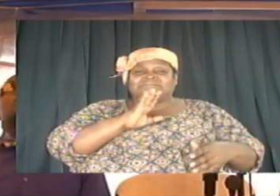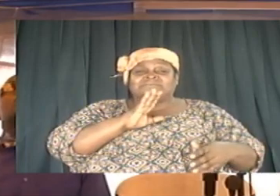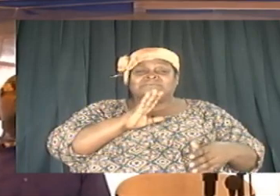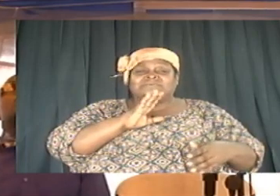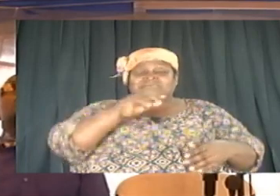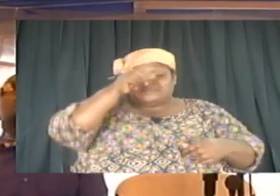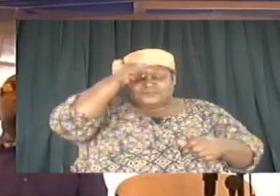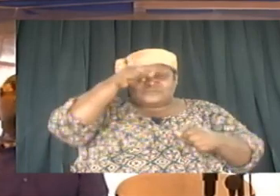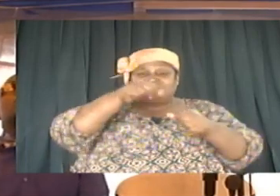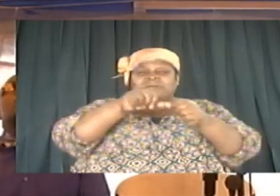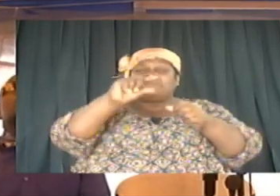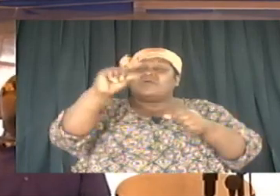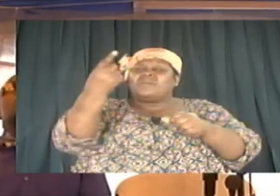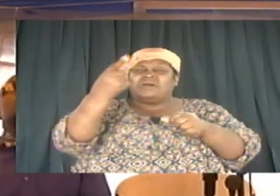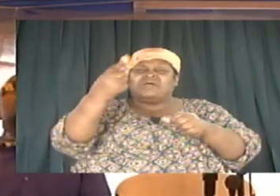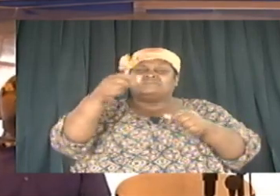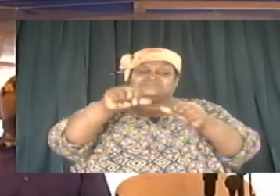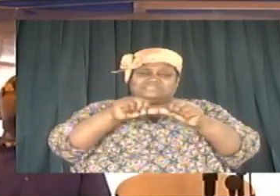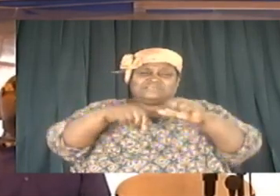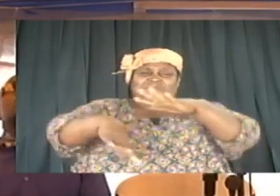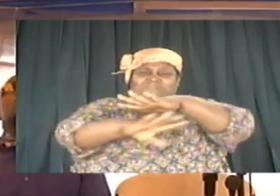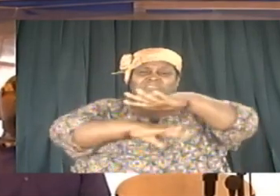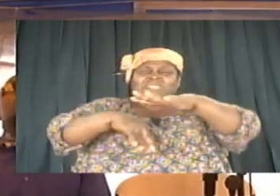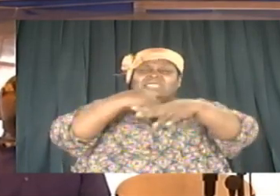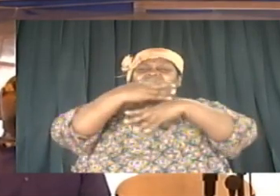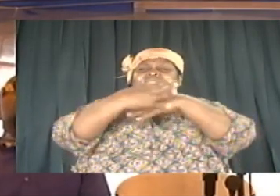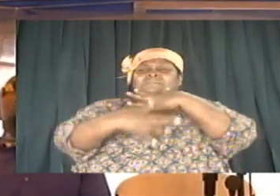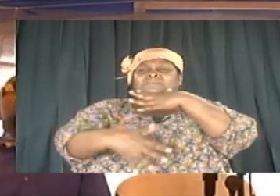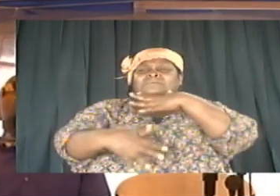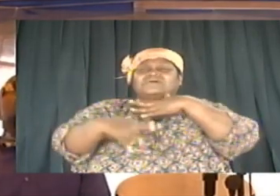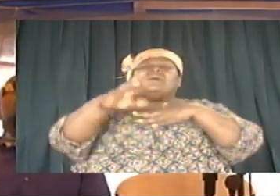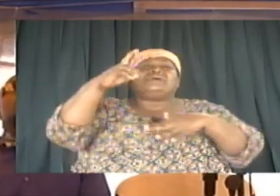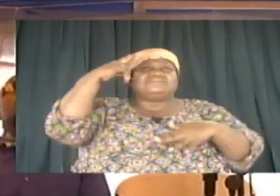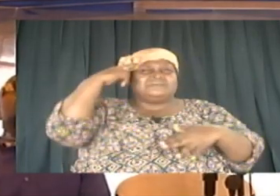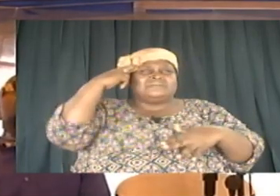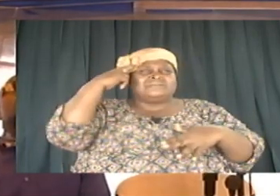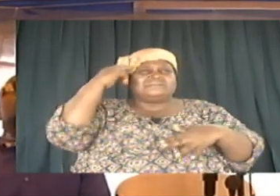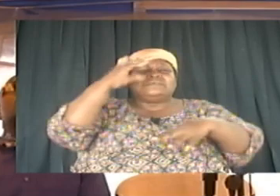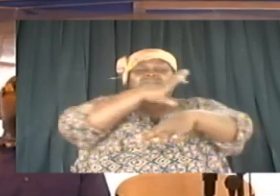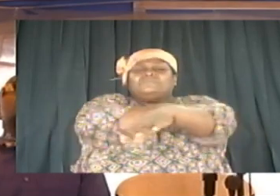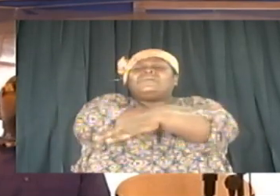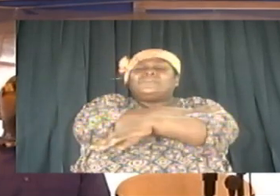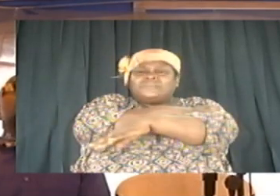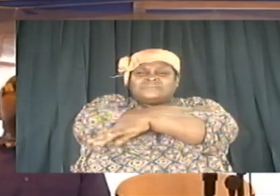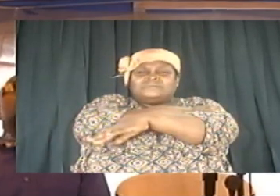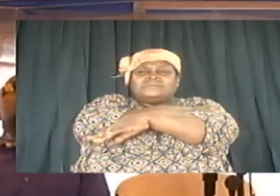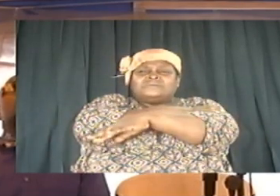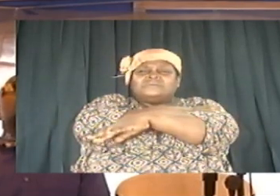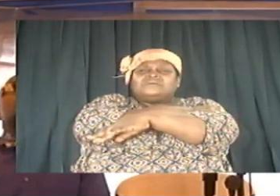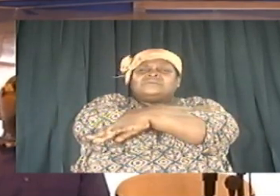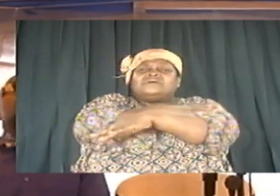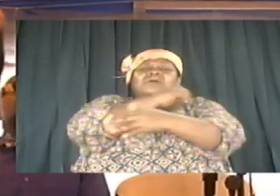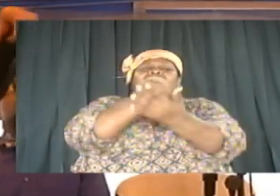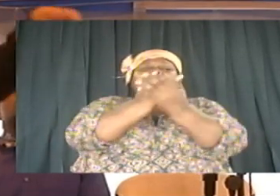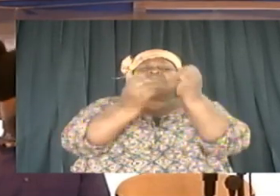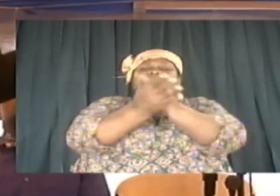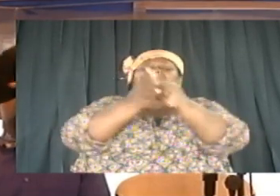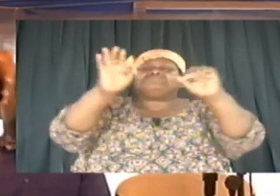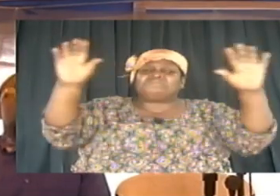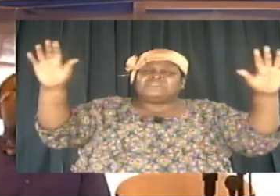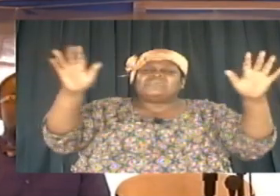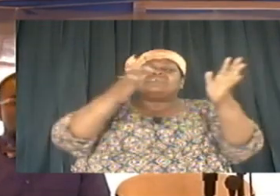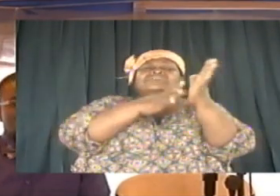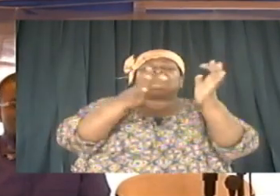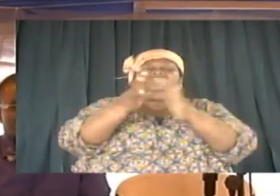remember that once we stay under the blood and recognize the power of the sacrifice that he